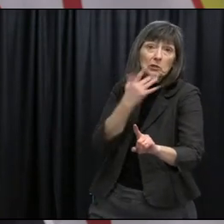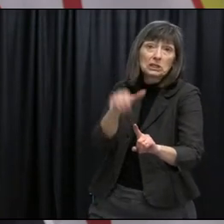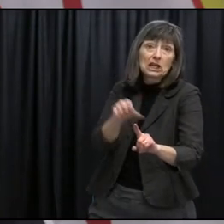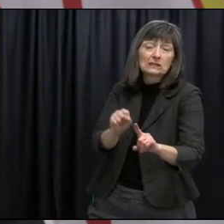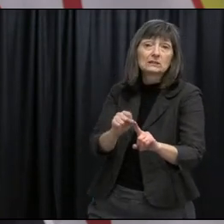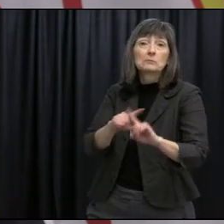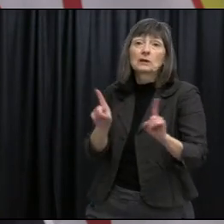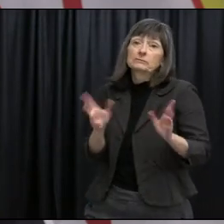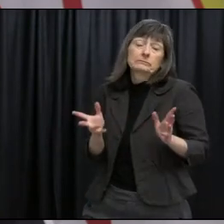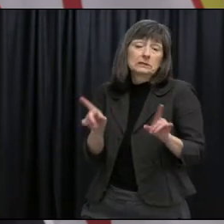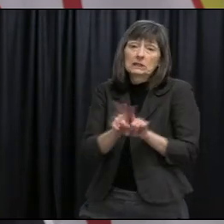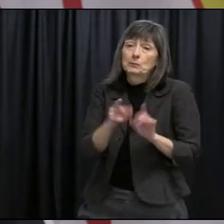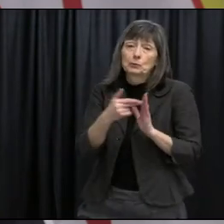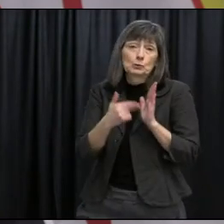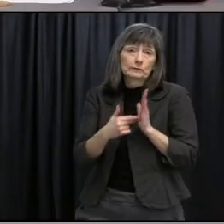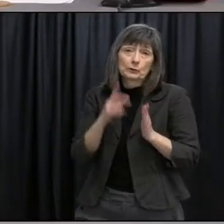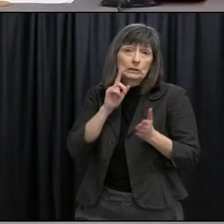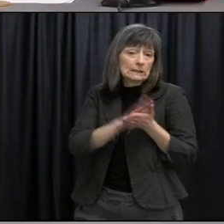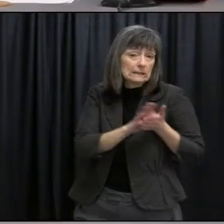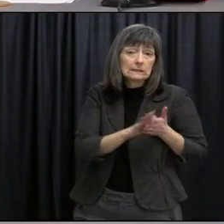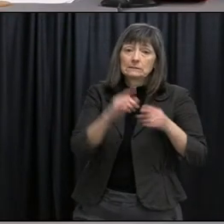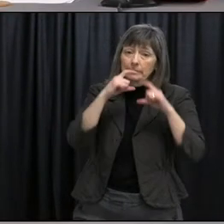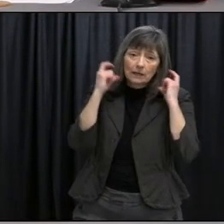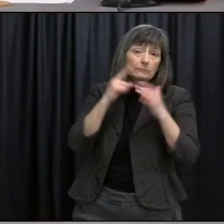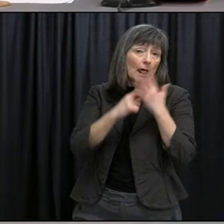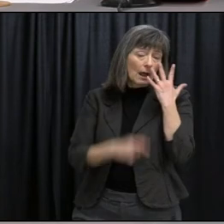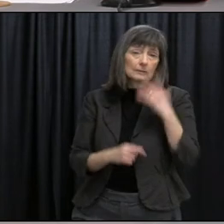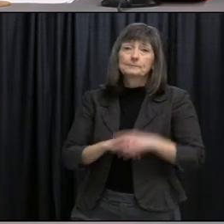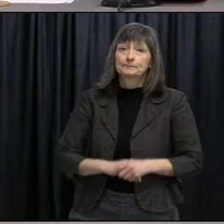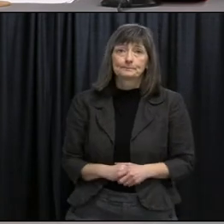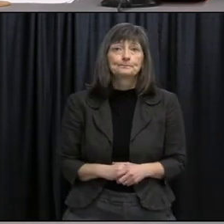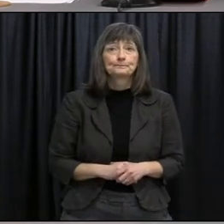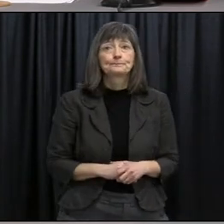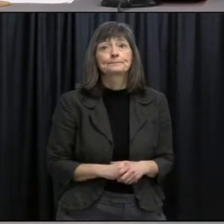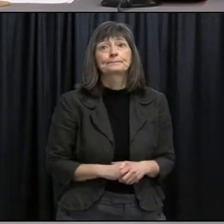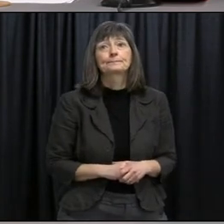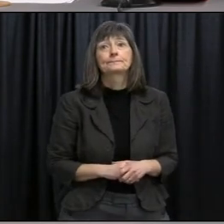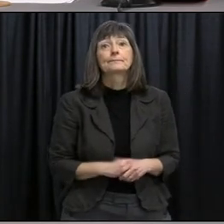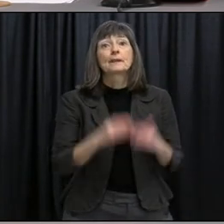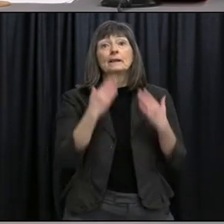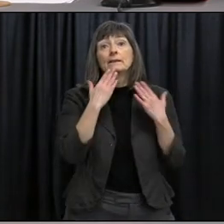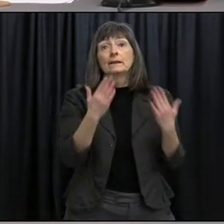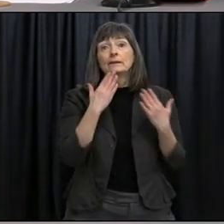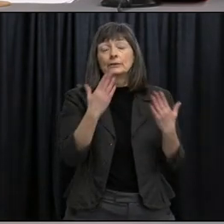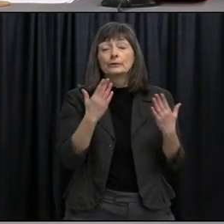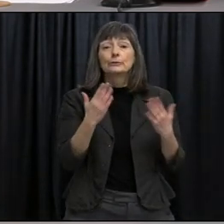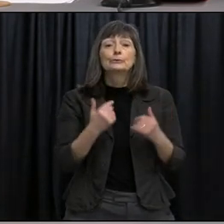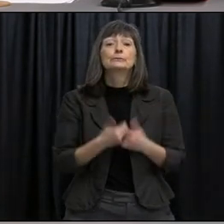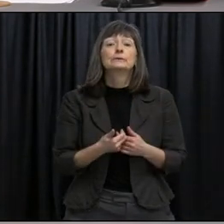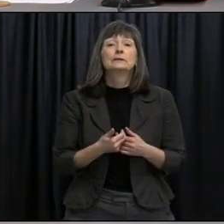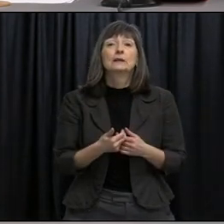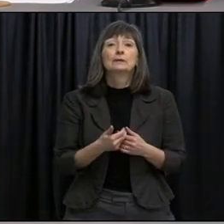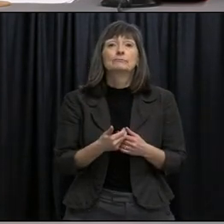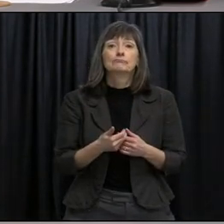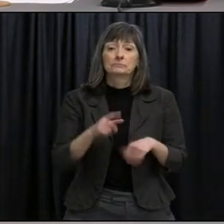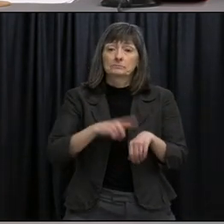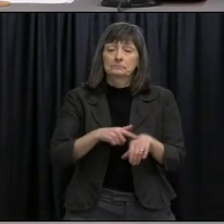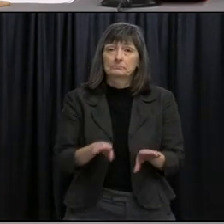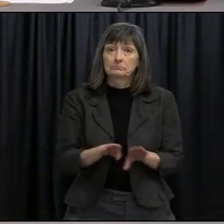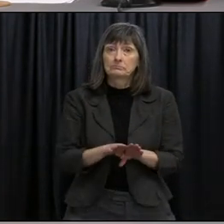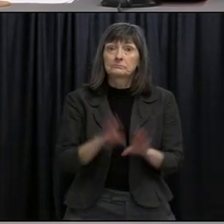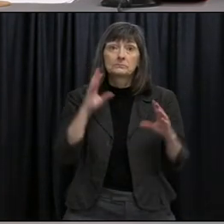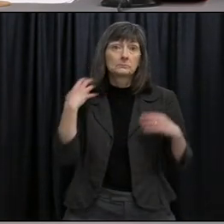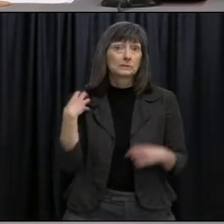care sector. Thank you. Thank you, Jody. Thank you, everyone. Our time has ended. Minister, do you